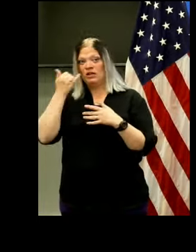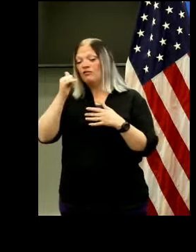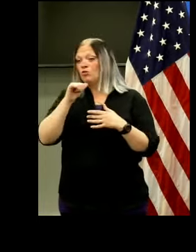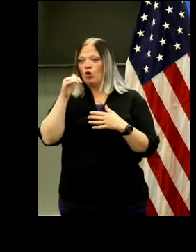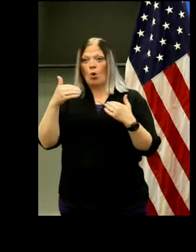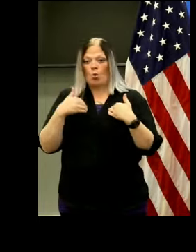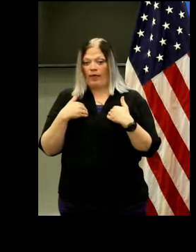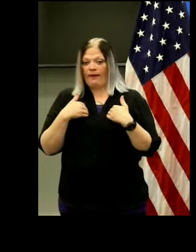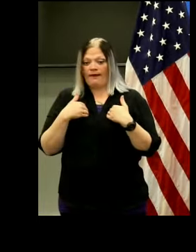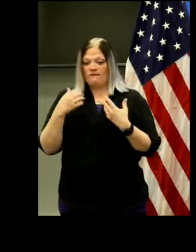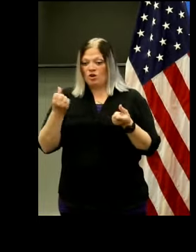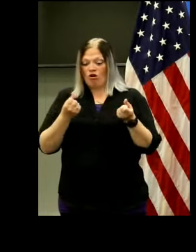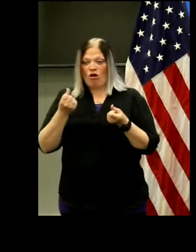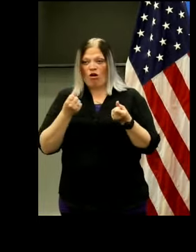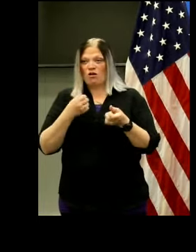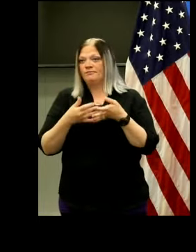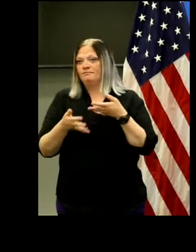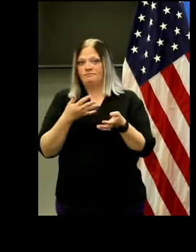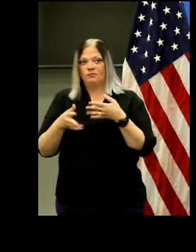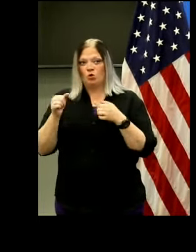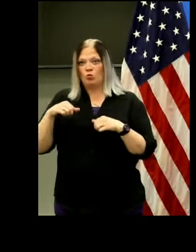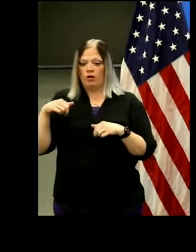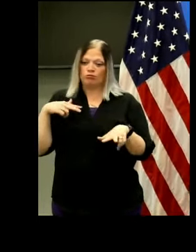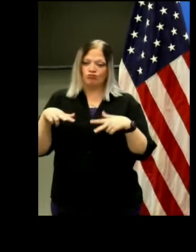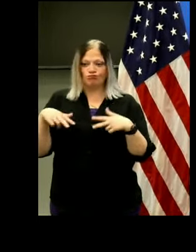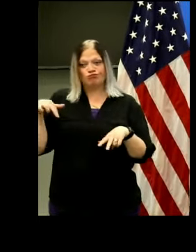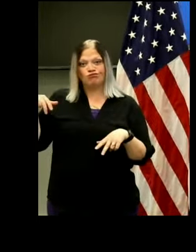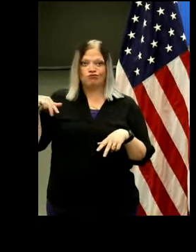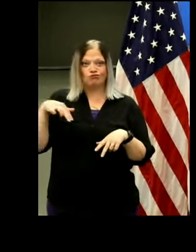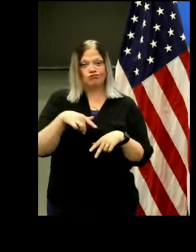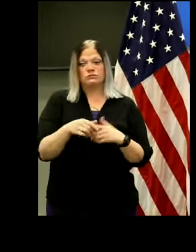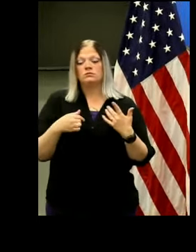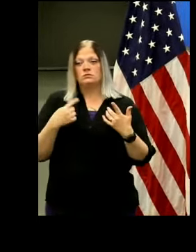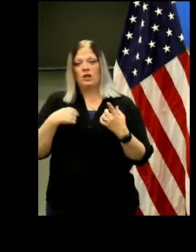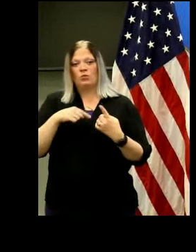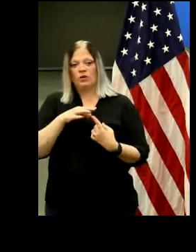is not a barrier to get tested. And we're especially